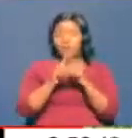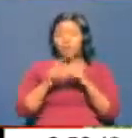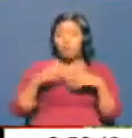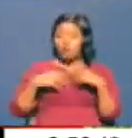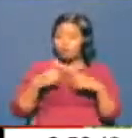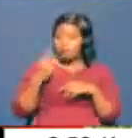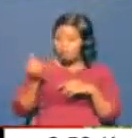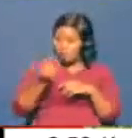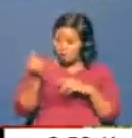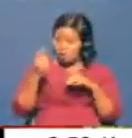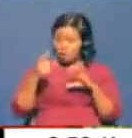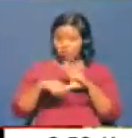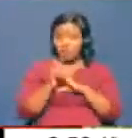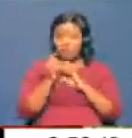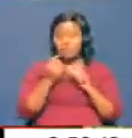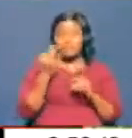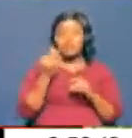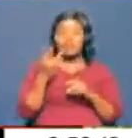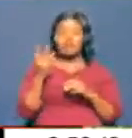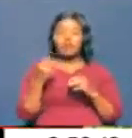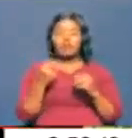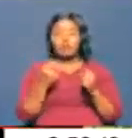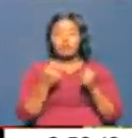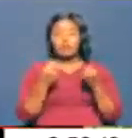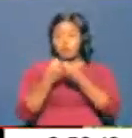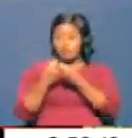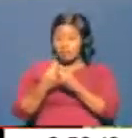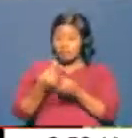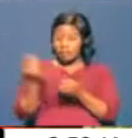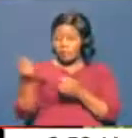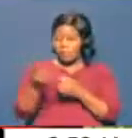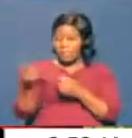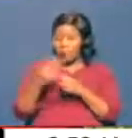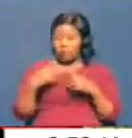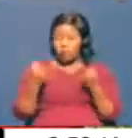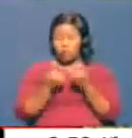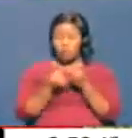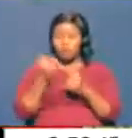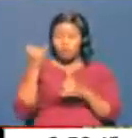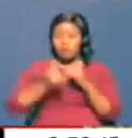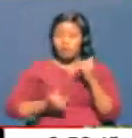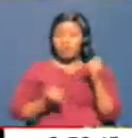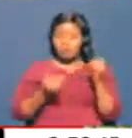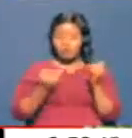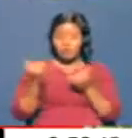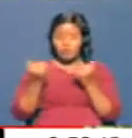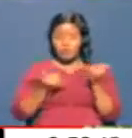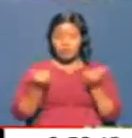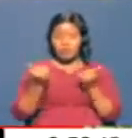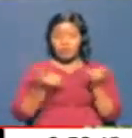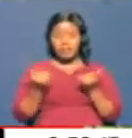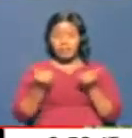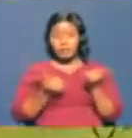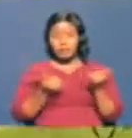34th minute. The two teams will clash in the finals on Saturday. Daniel Mwendwa for Prime Edition Sports.